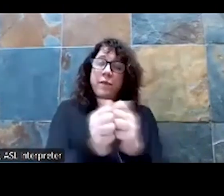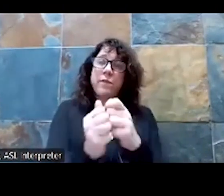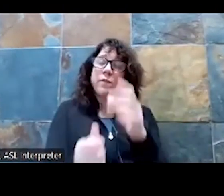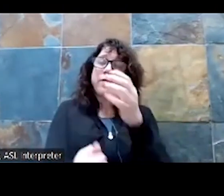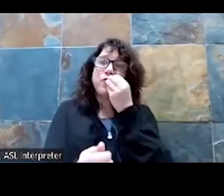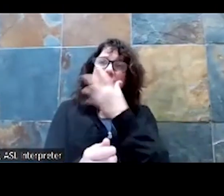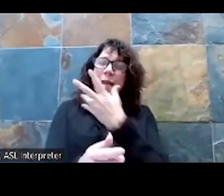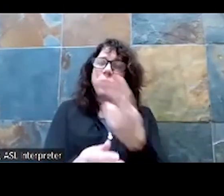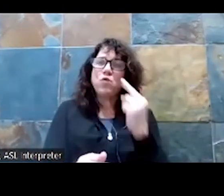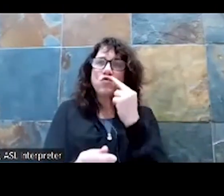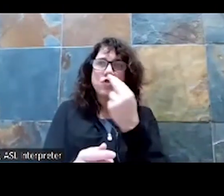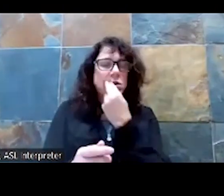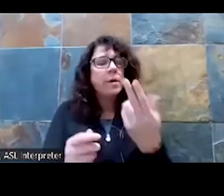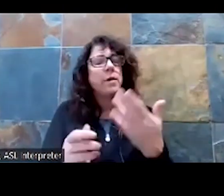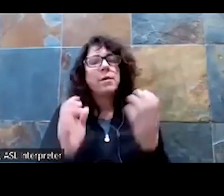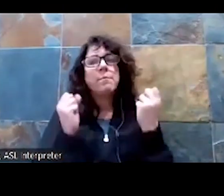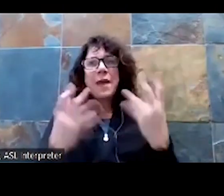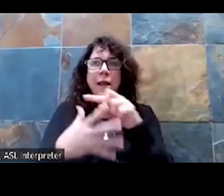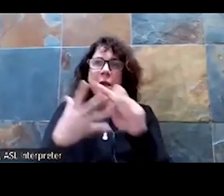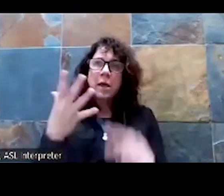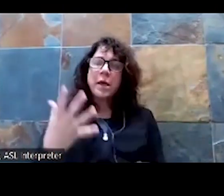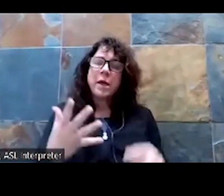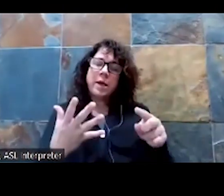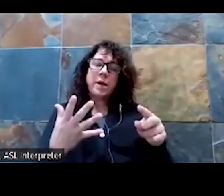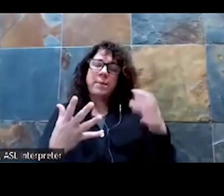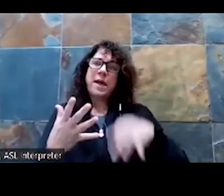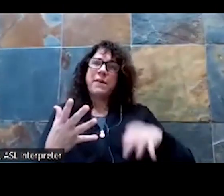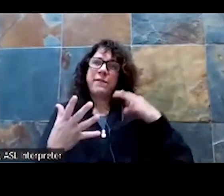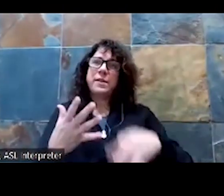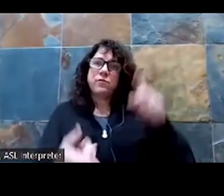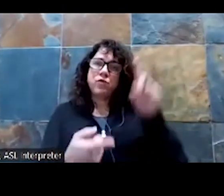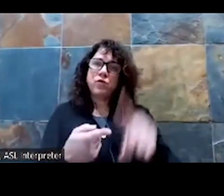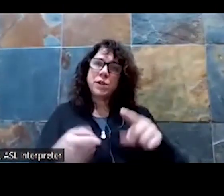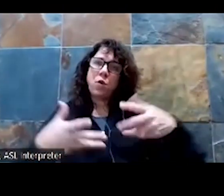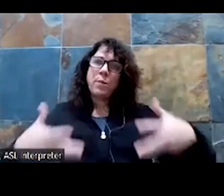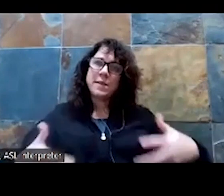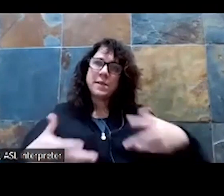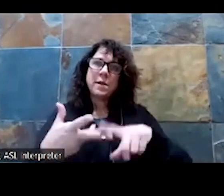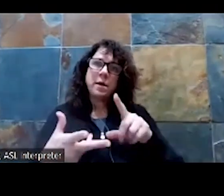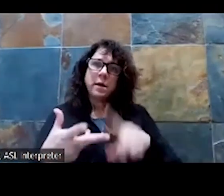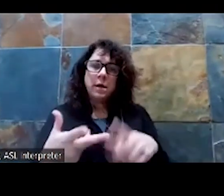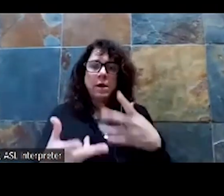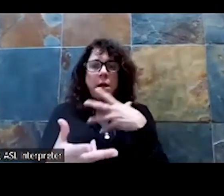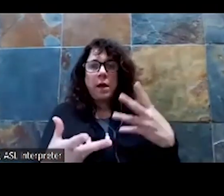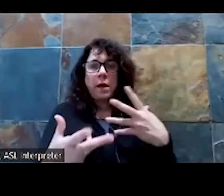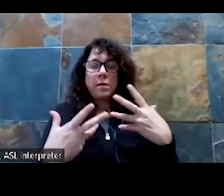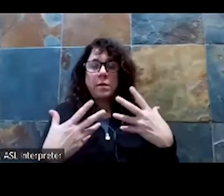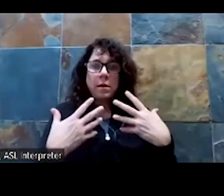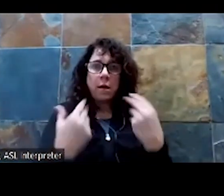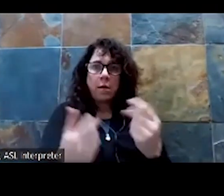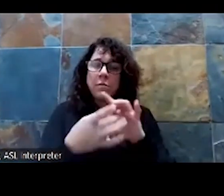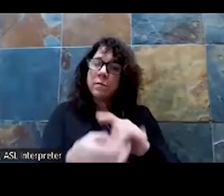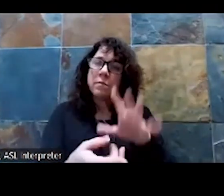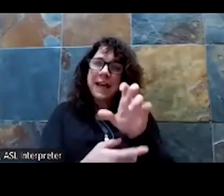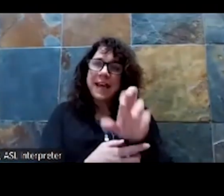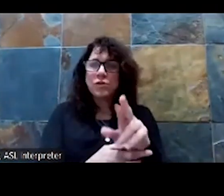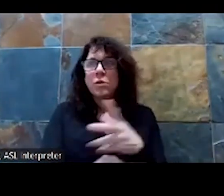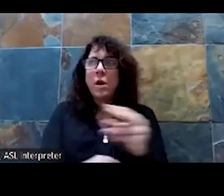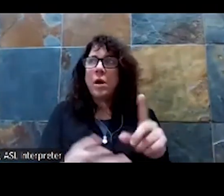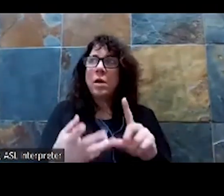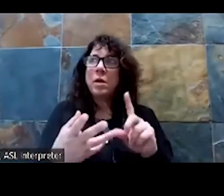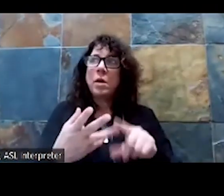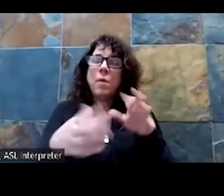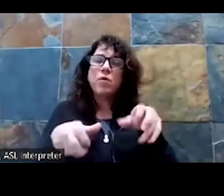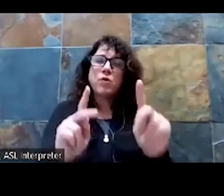benefits, including the reduction of obesity, type 2 diabetes, health disease, as well as cancer. We have an opportunity before